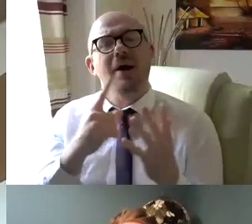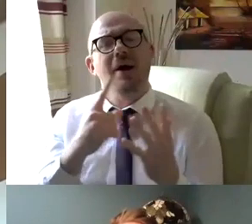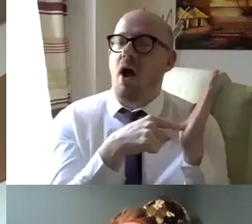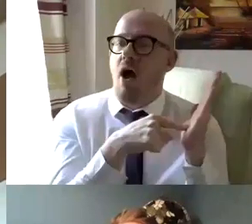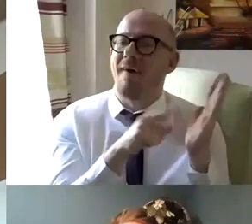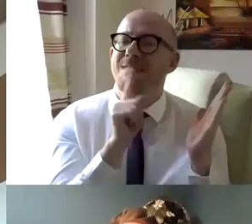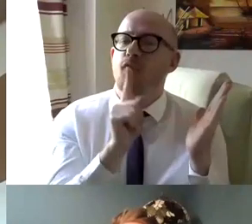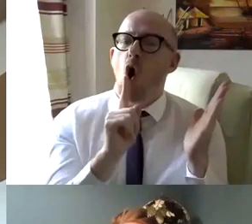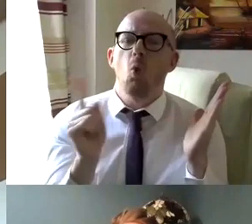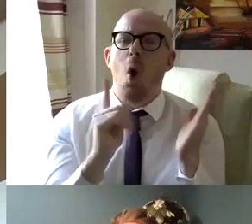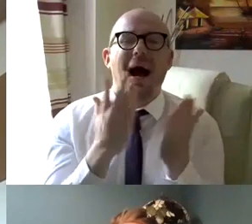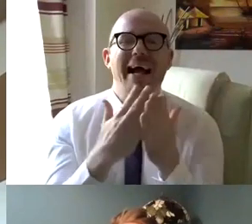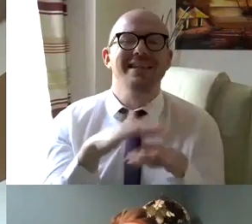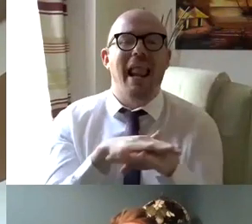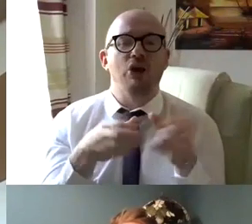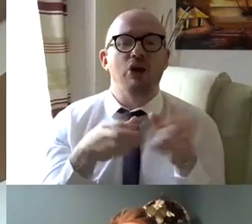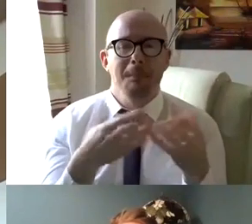have